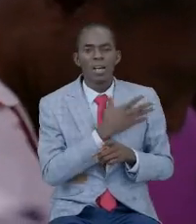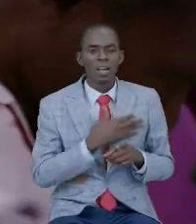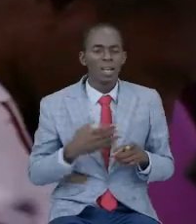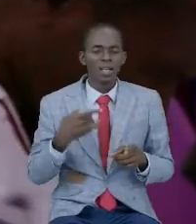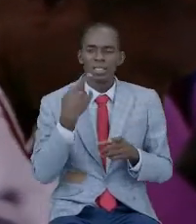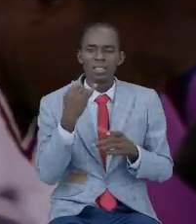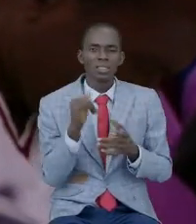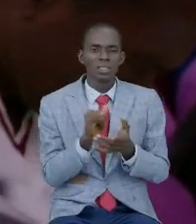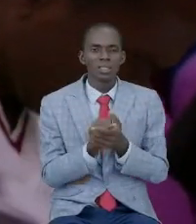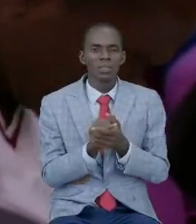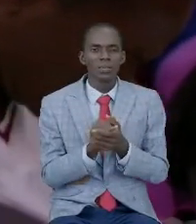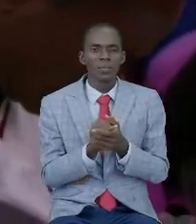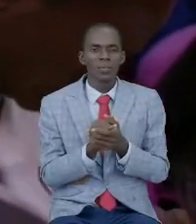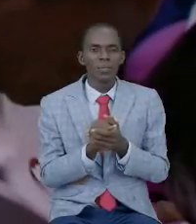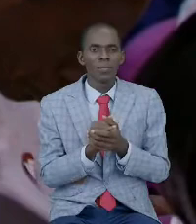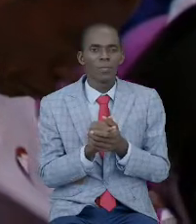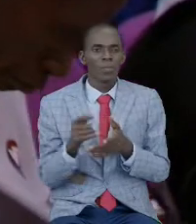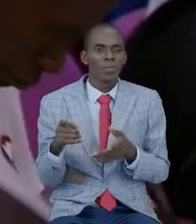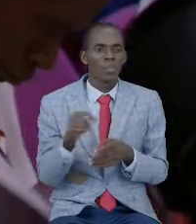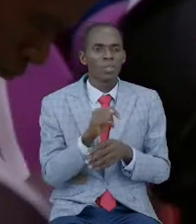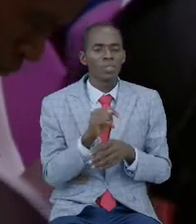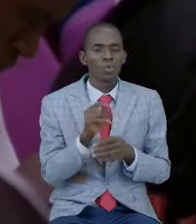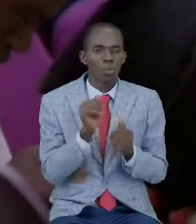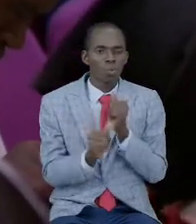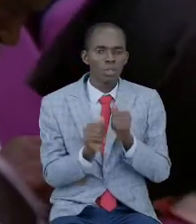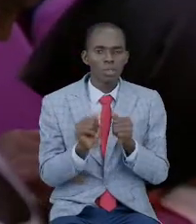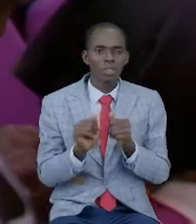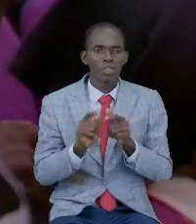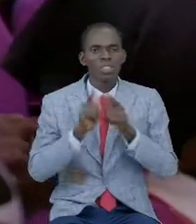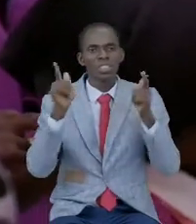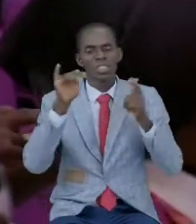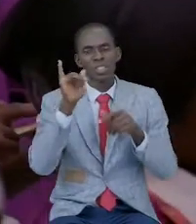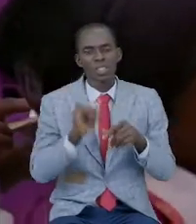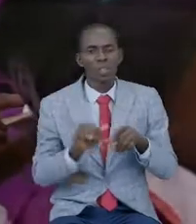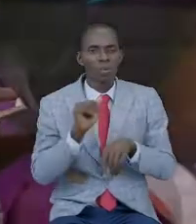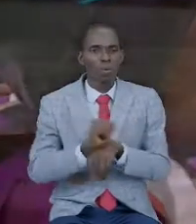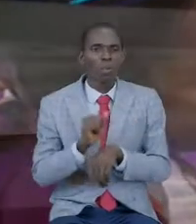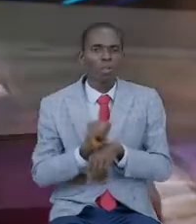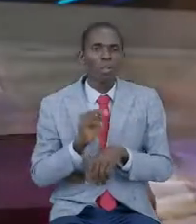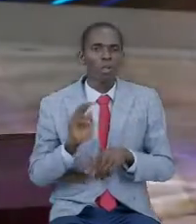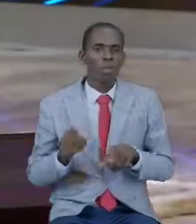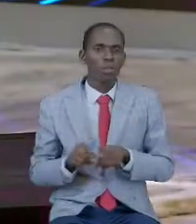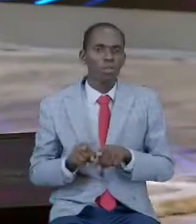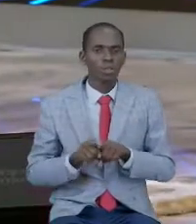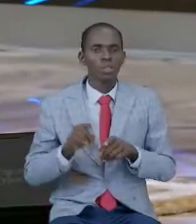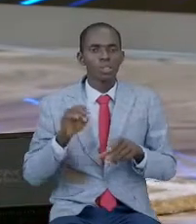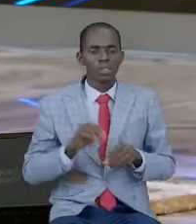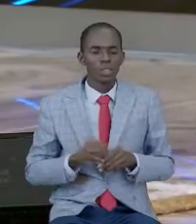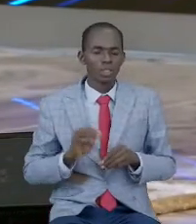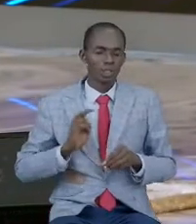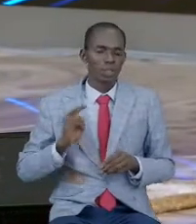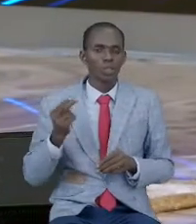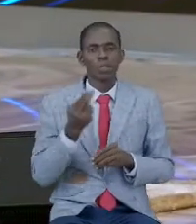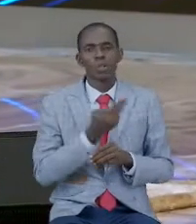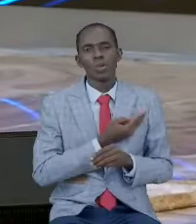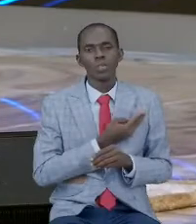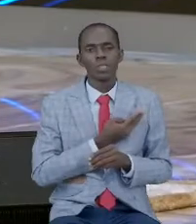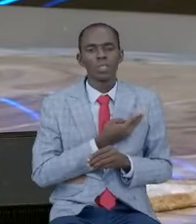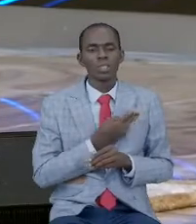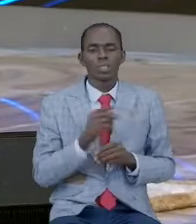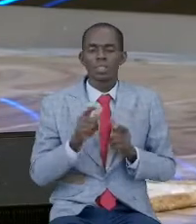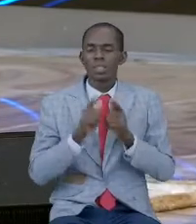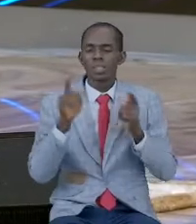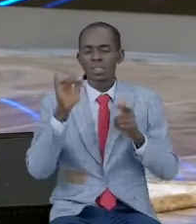effectually worketh in us. It effectually worketh salvation in us. It